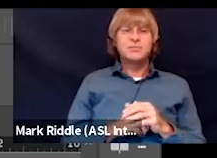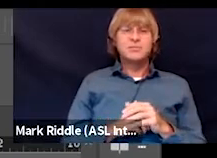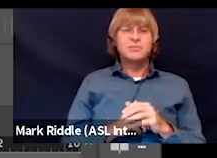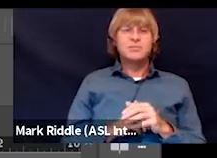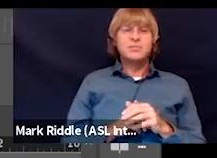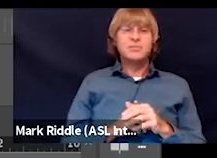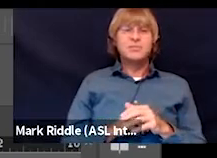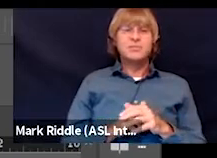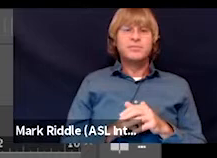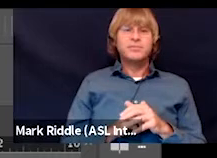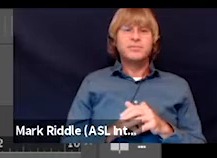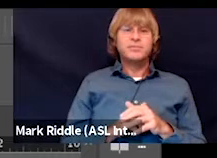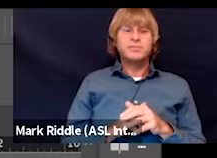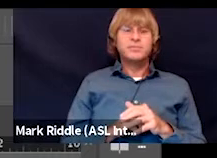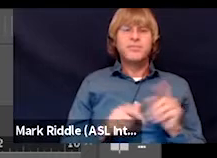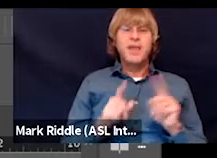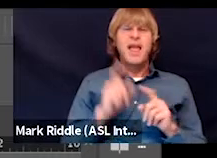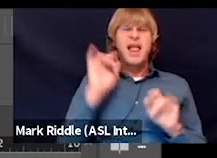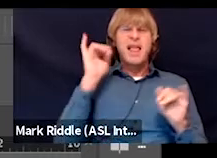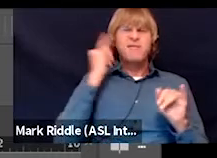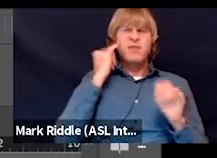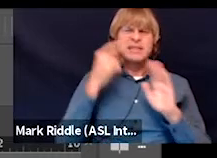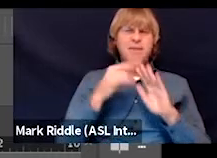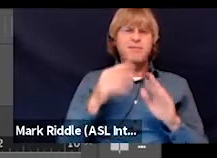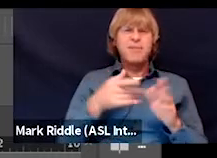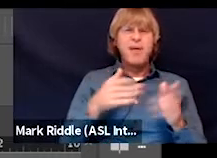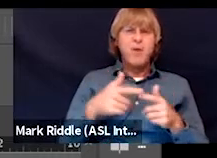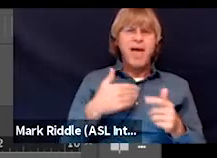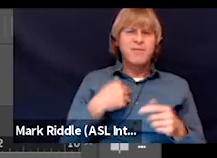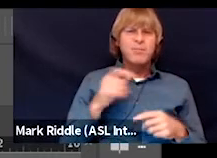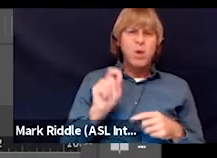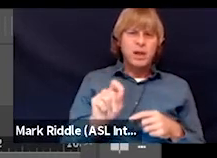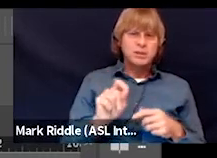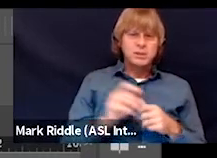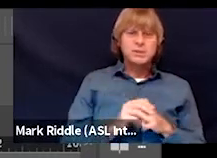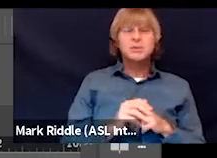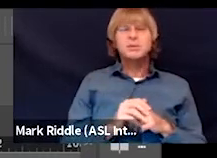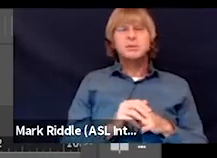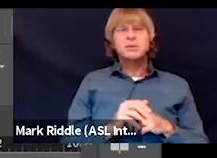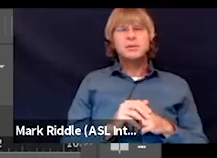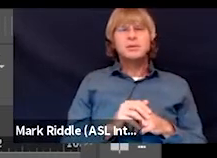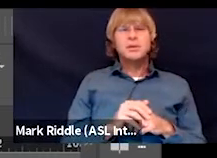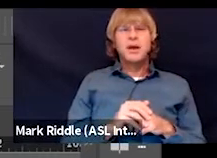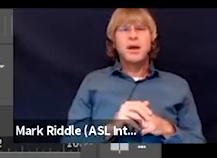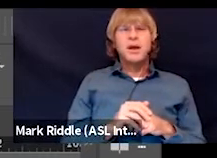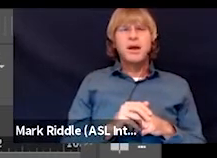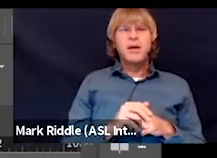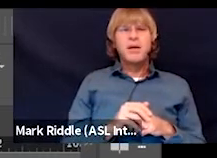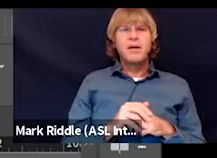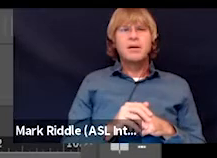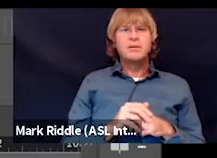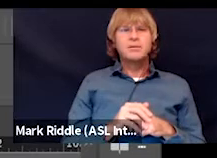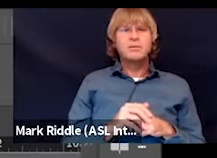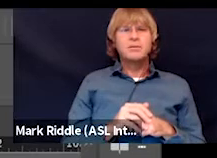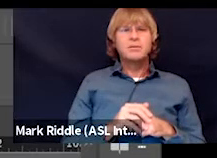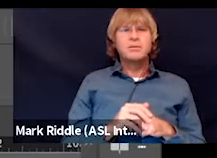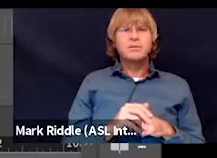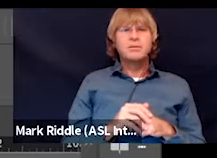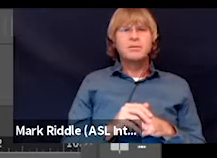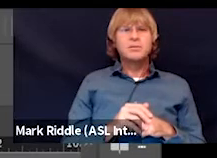Like we were going to have a bullet, okay? And I'm going to draw a little